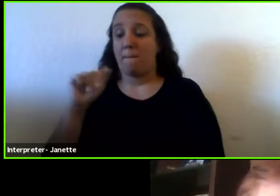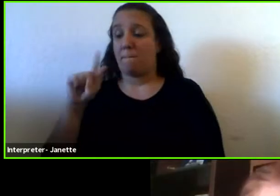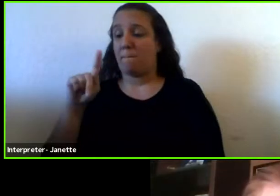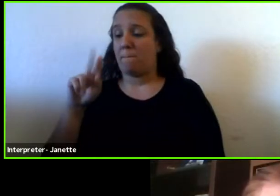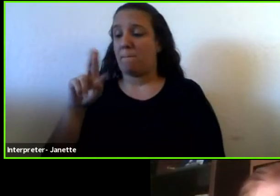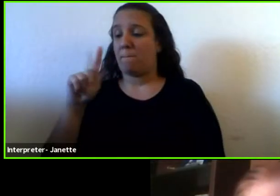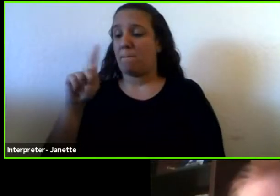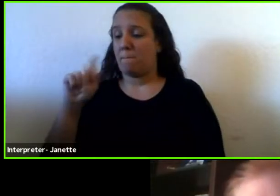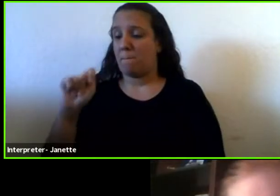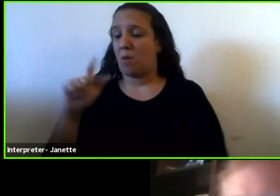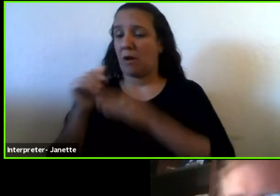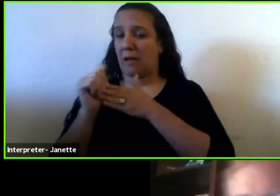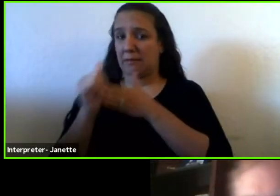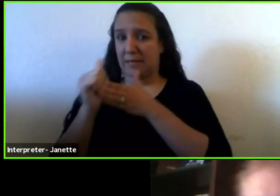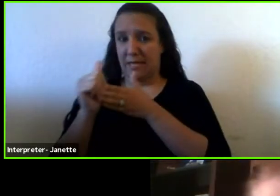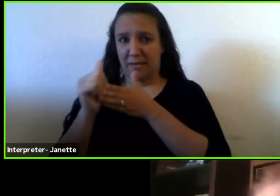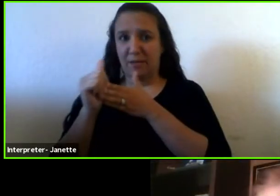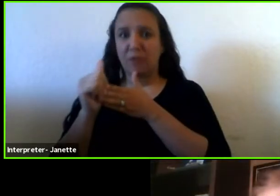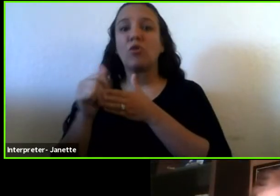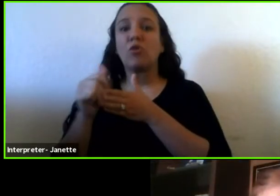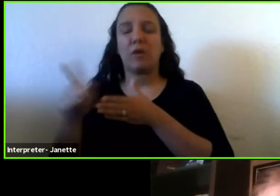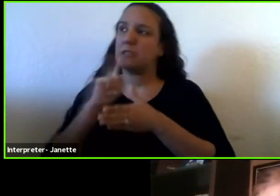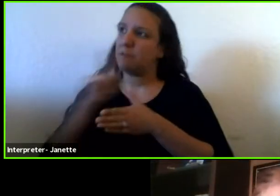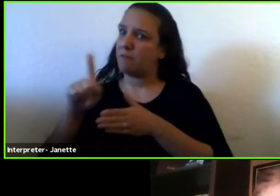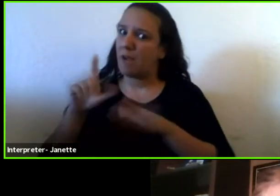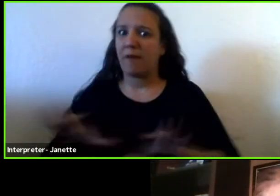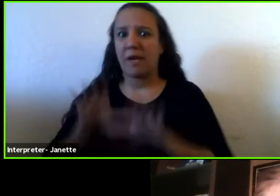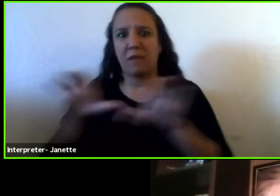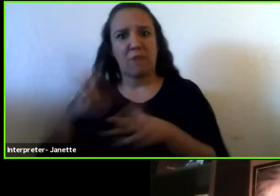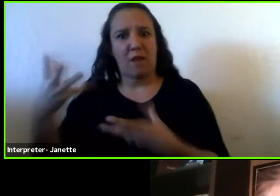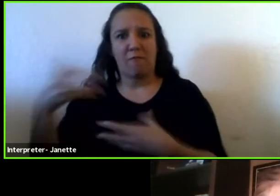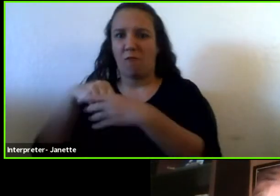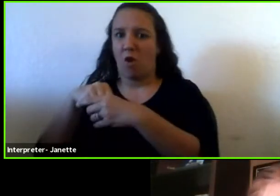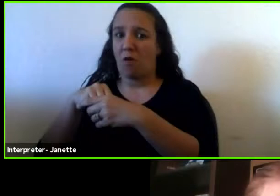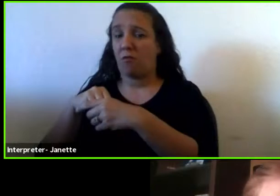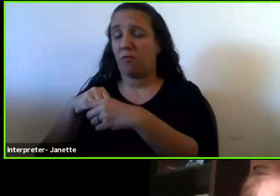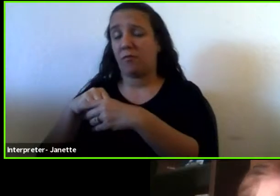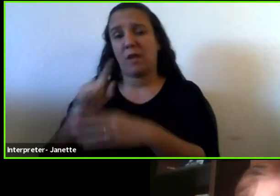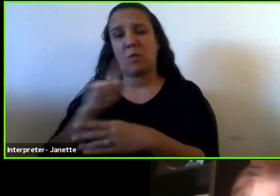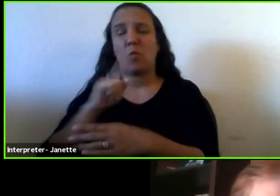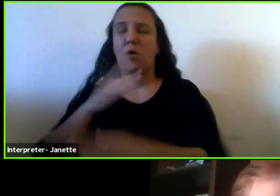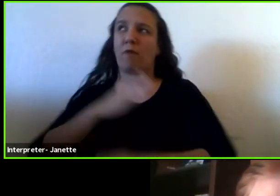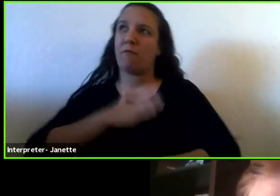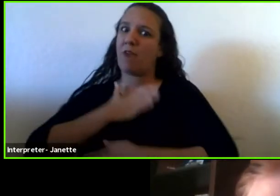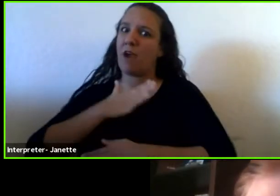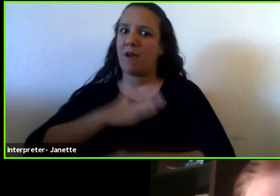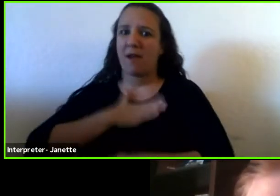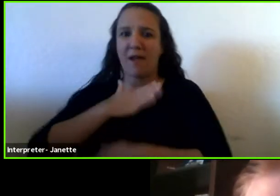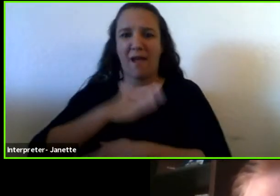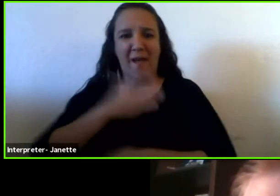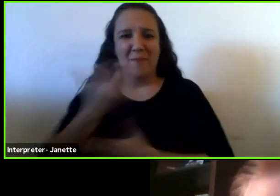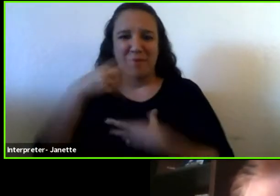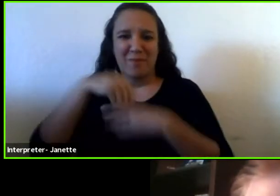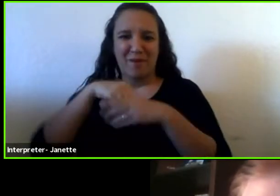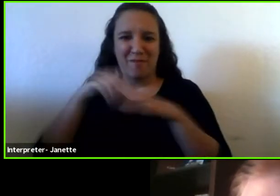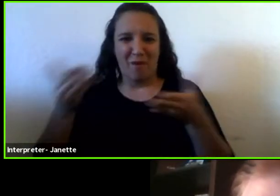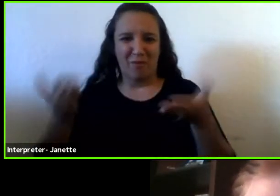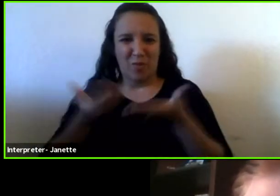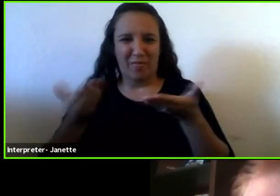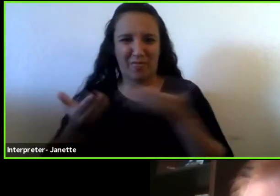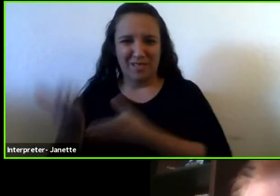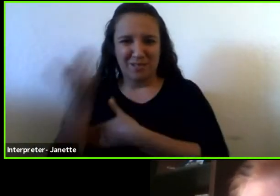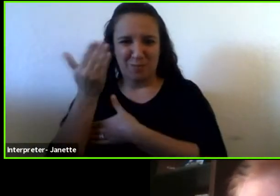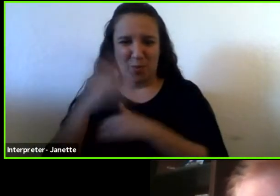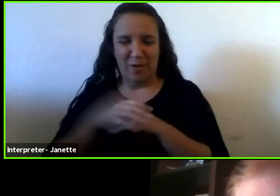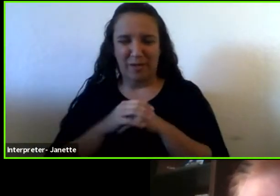the Miami Lakes area, who's very active. And so we just appreciate the opportunity to be a part of this morning. I think we've